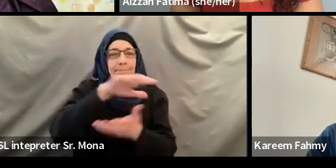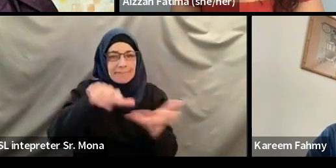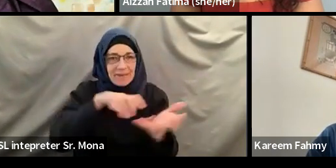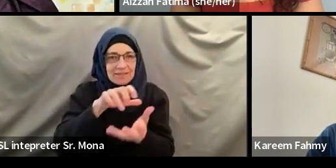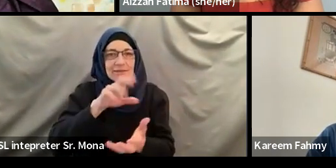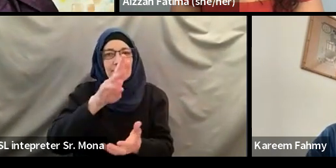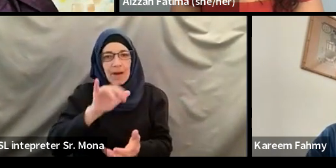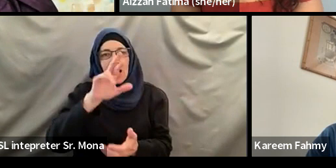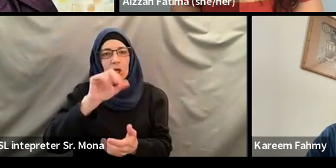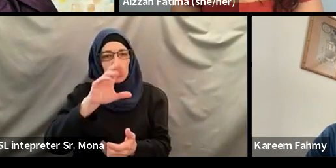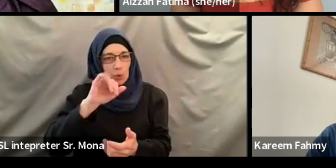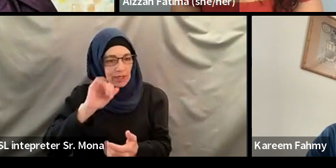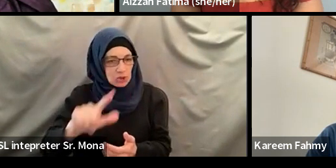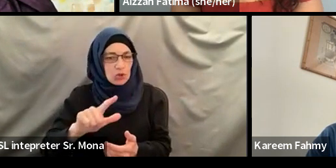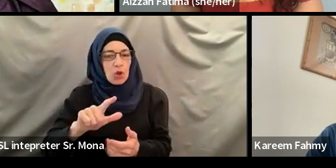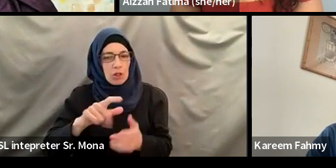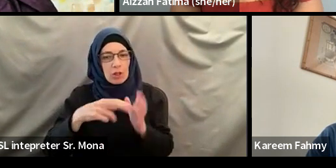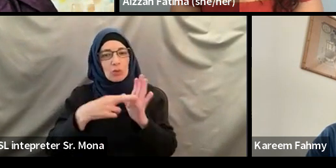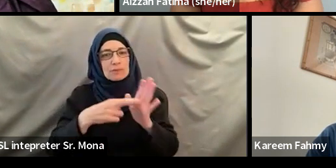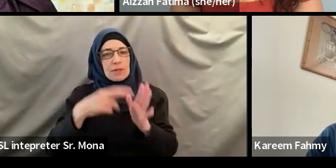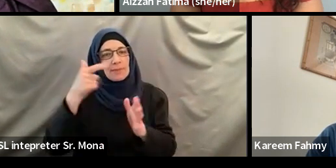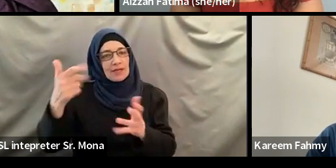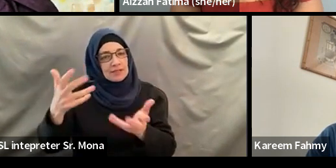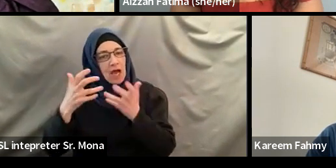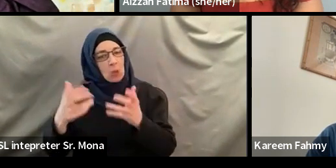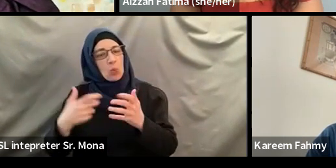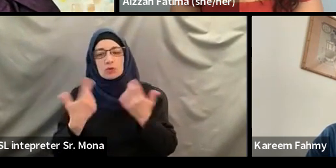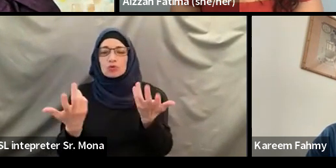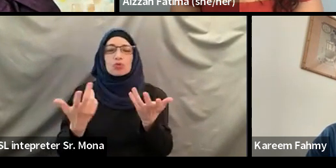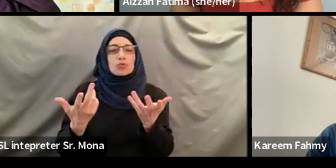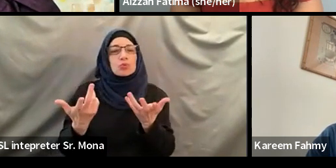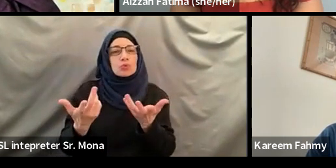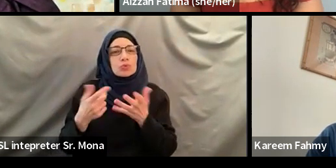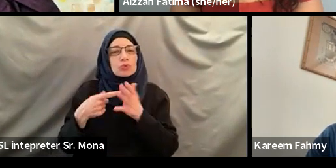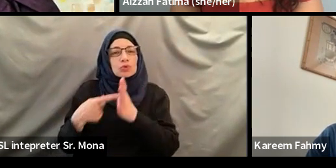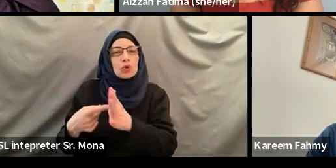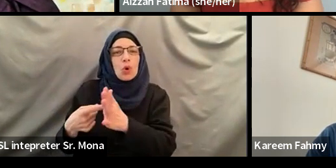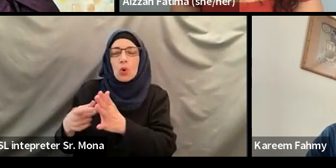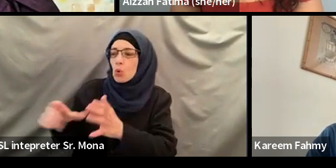be a beacon for other mixed Muslims, you know, who maybe